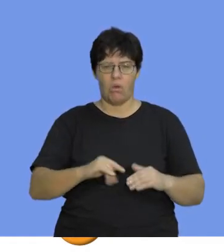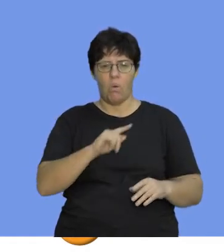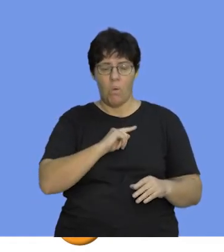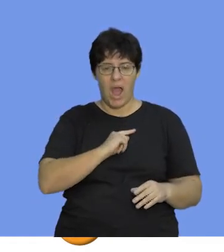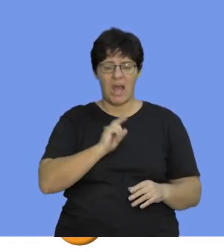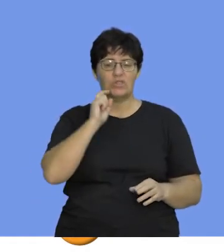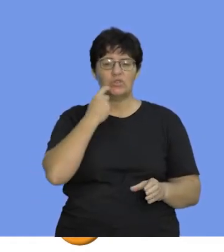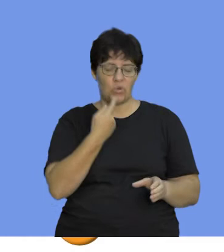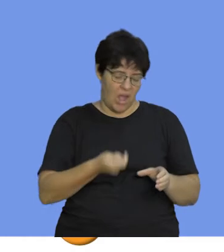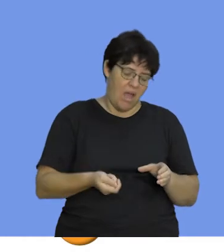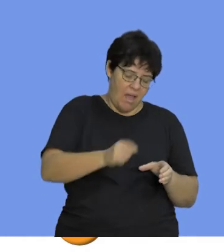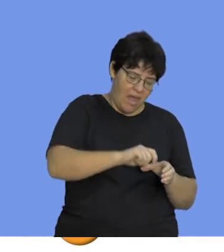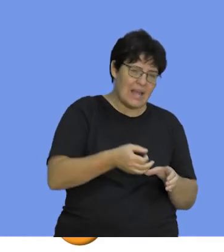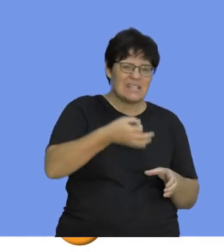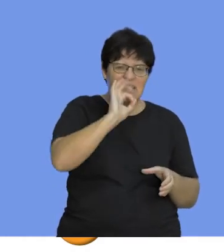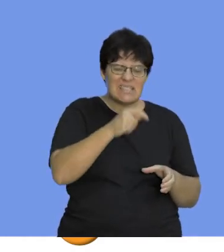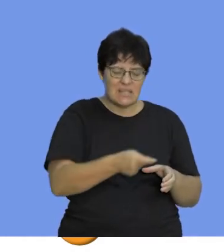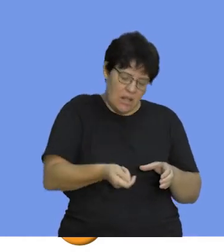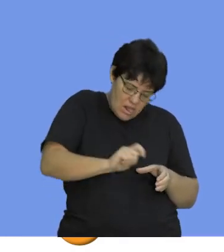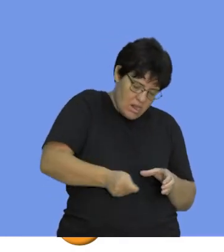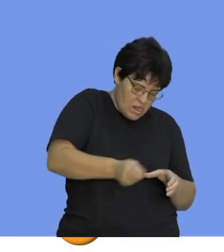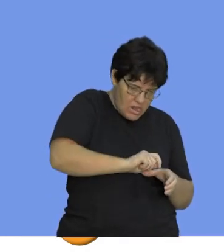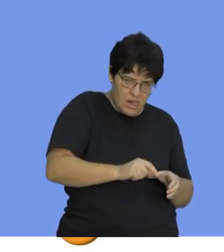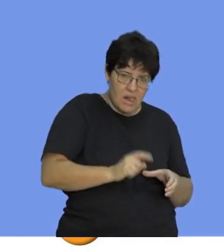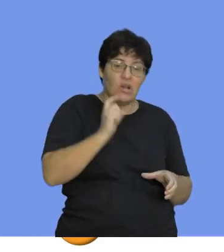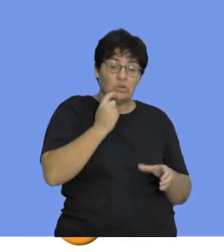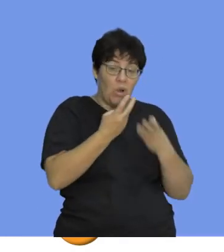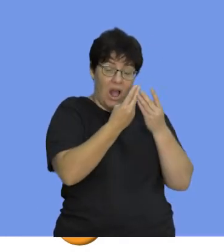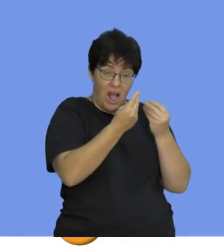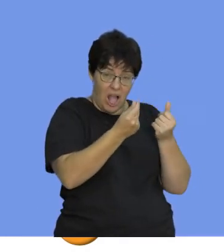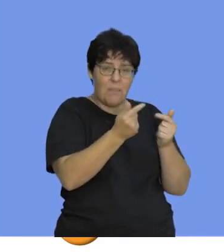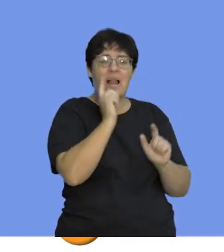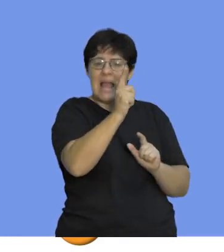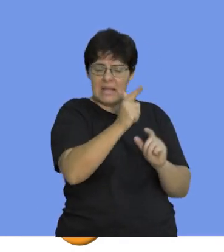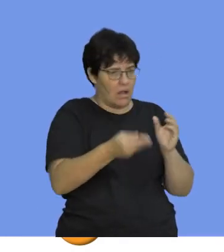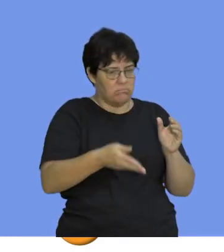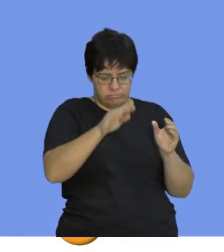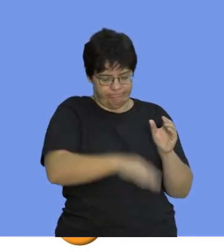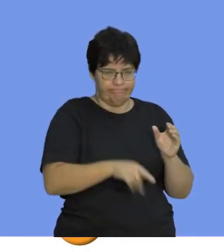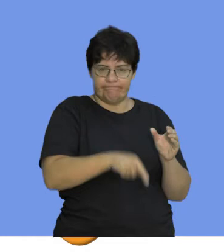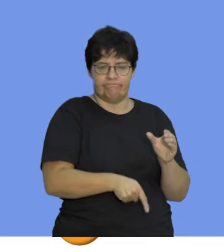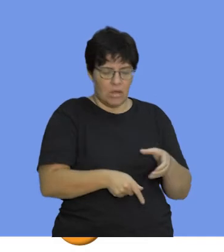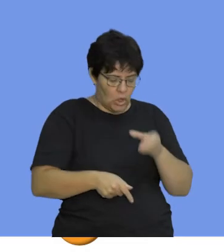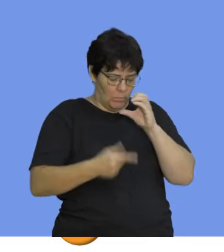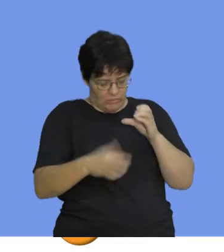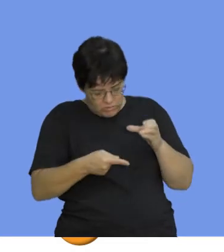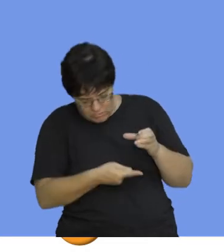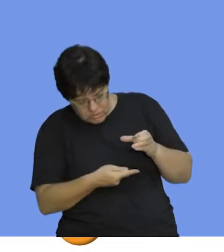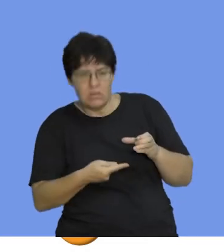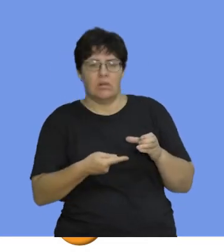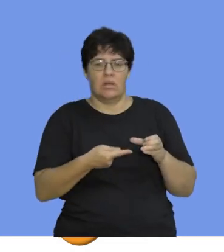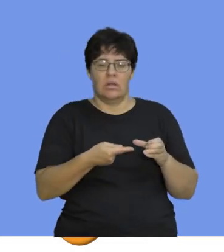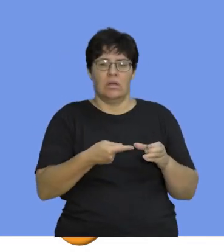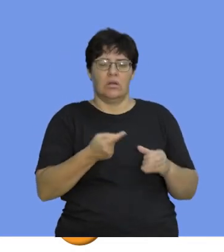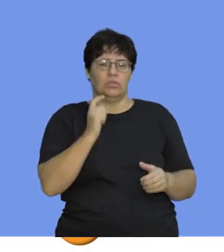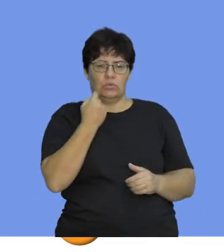lot of sugar, to the tea, at the end of the day, the sugar particles do not dissolve anymore because the solution has become